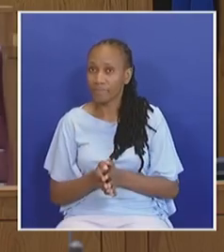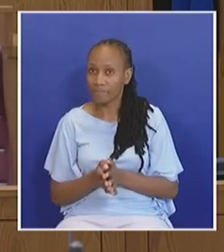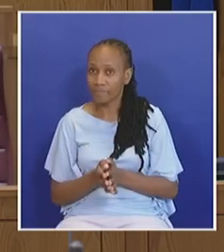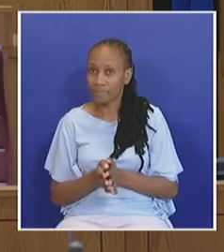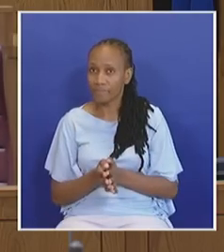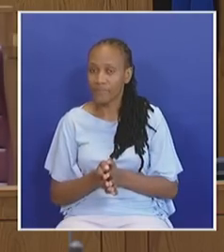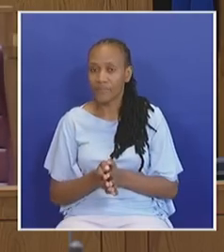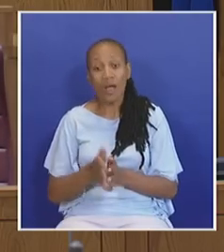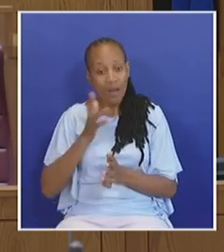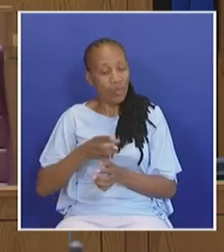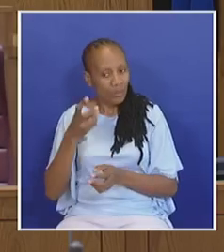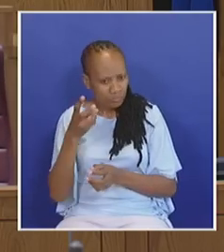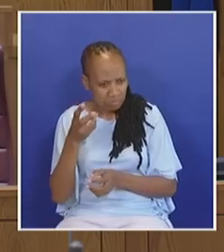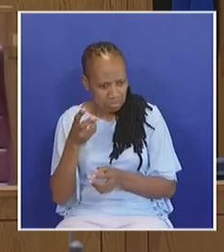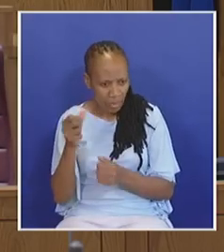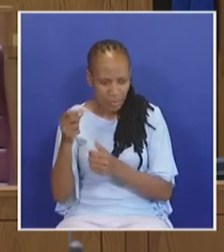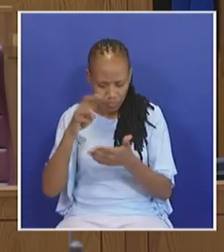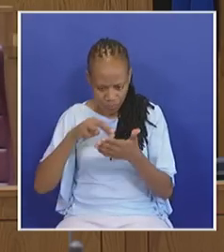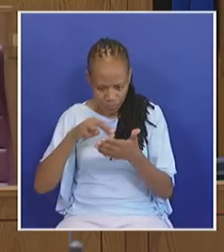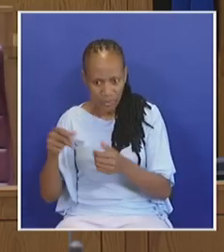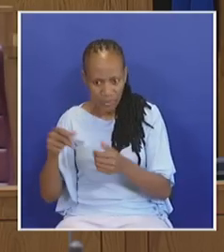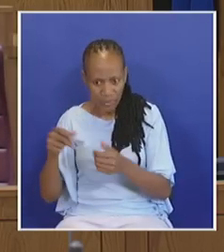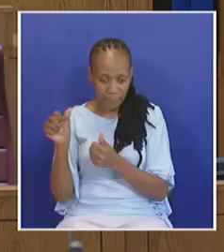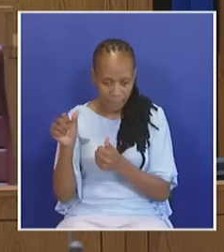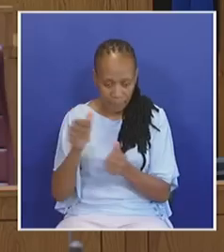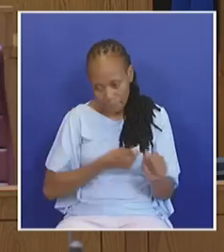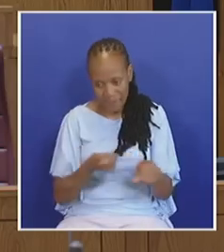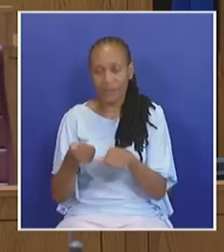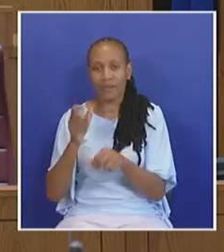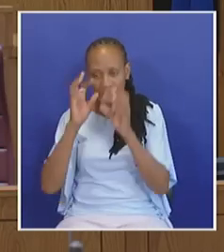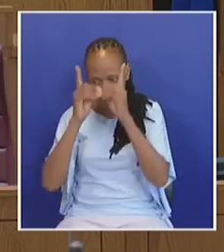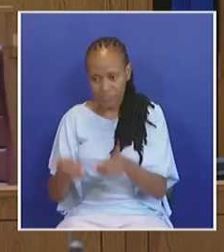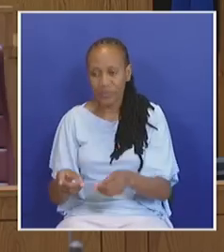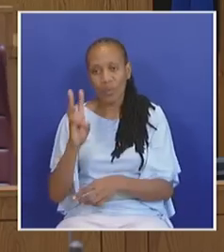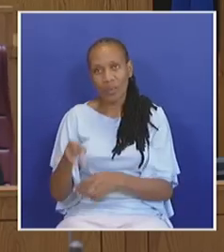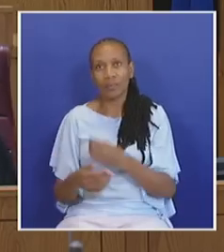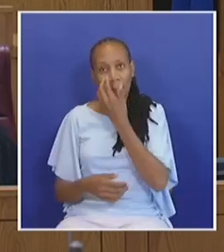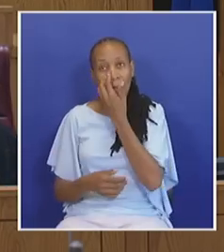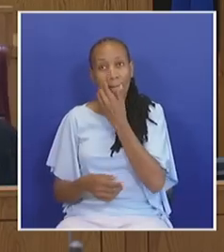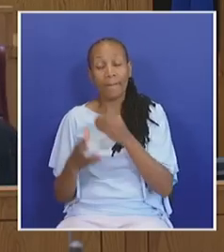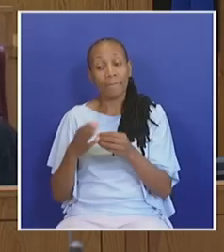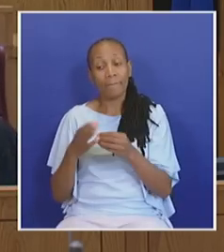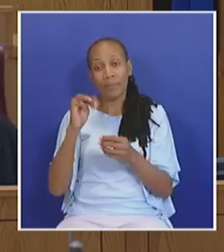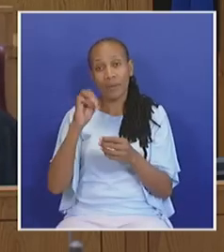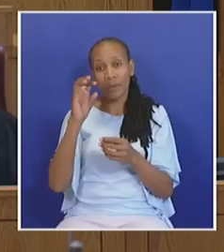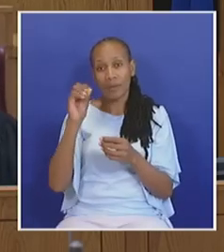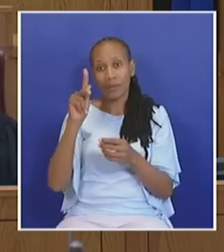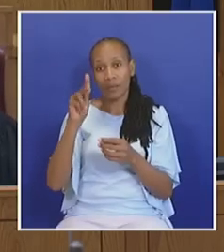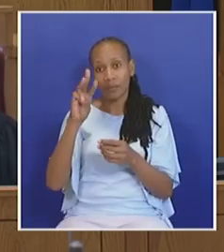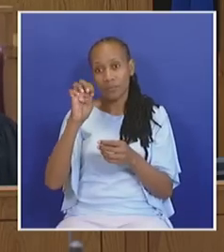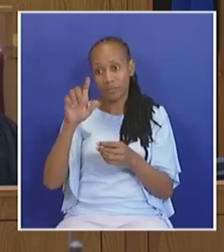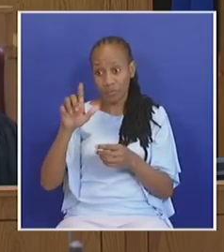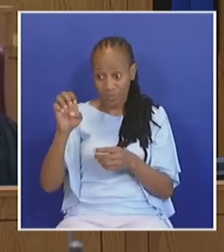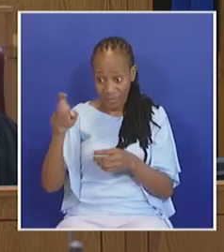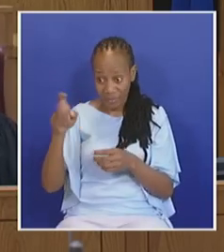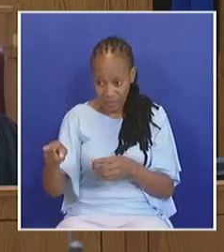I will find it and then I will come and rule. Honorable Mukweli, it is a very serious